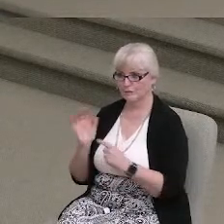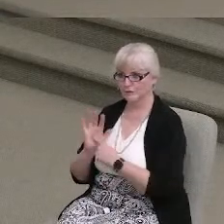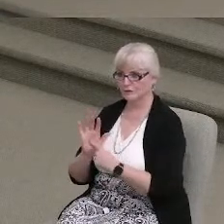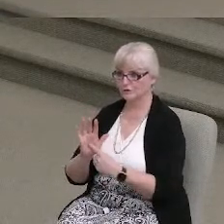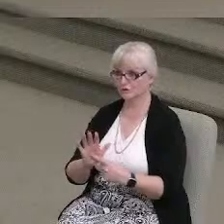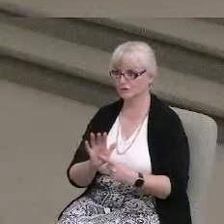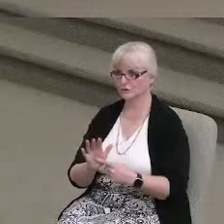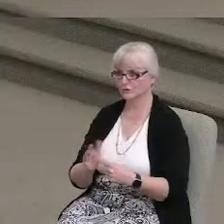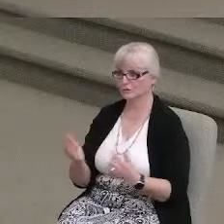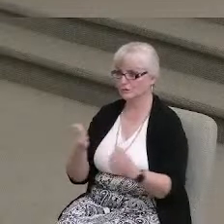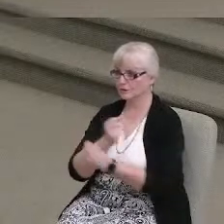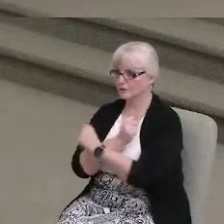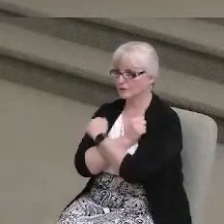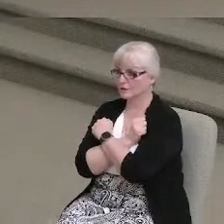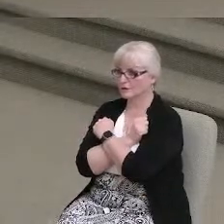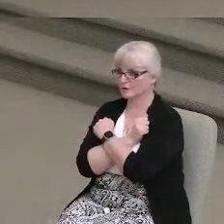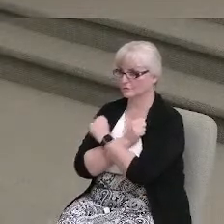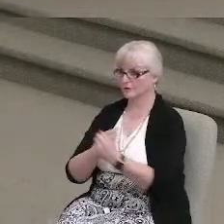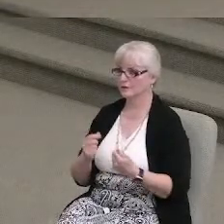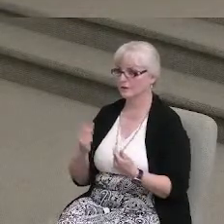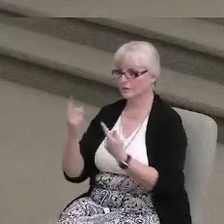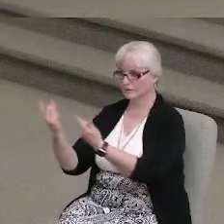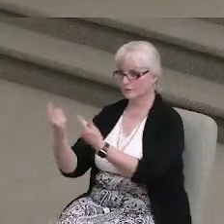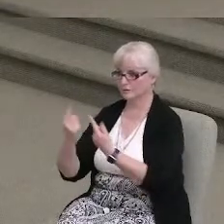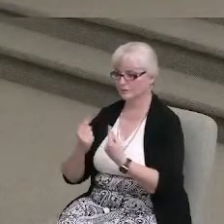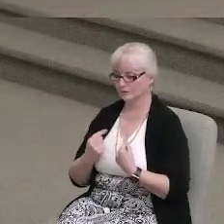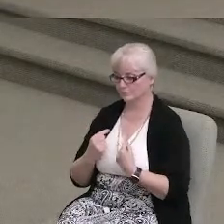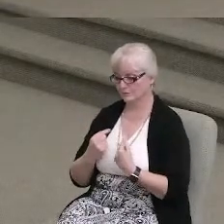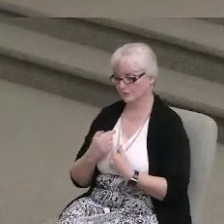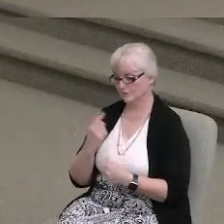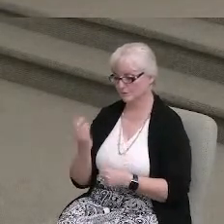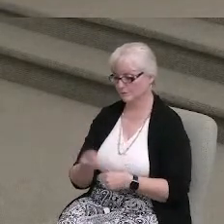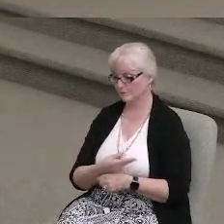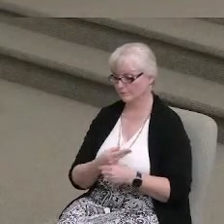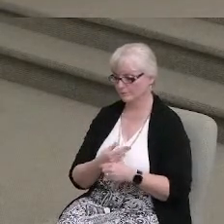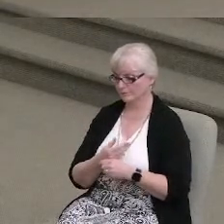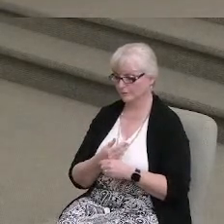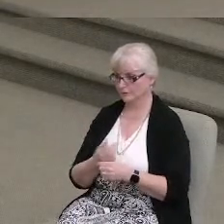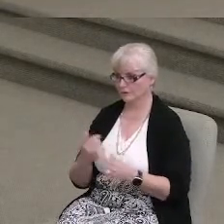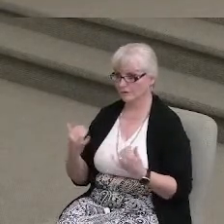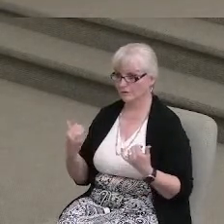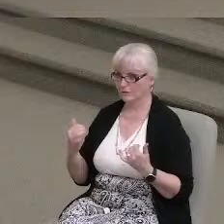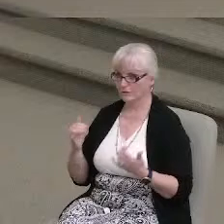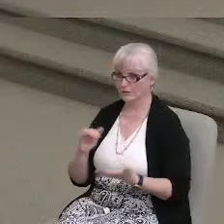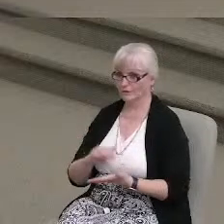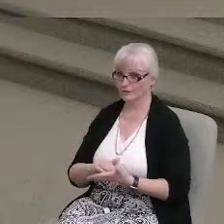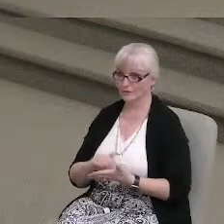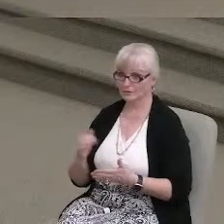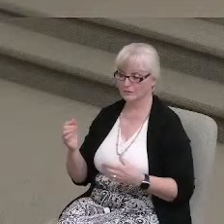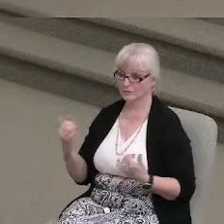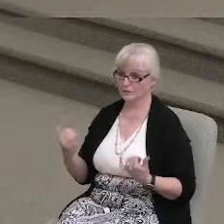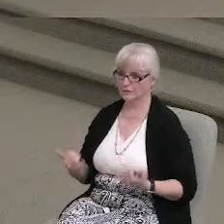us on this day in Easter. Please pray with me.